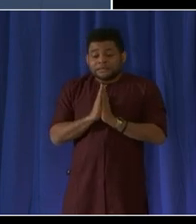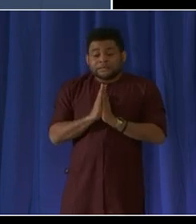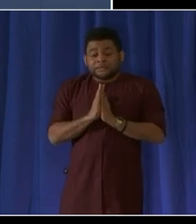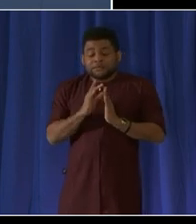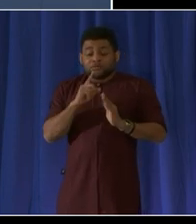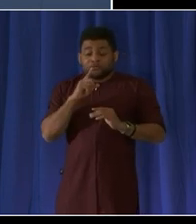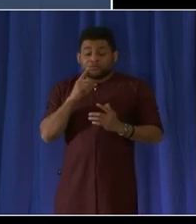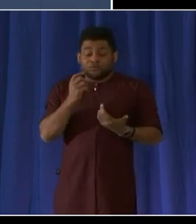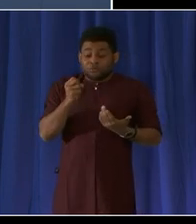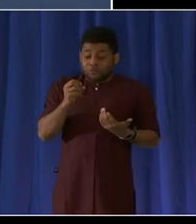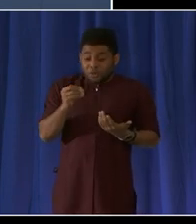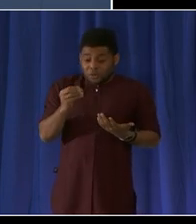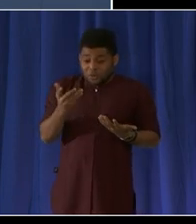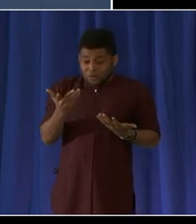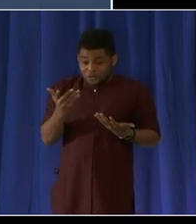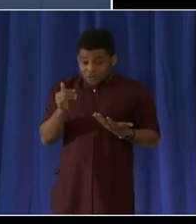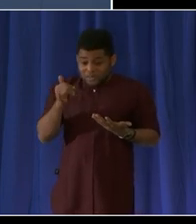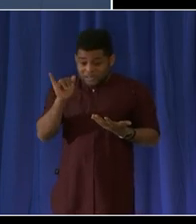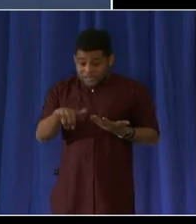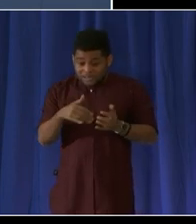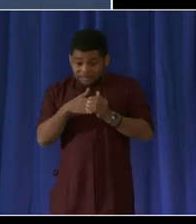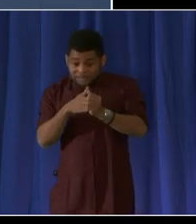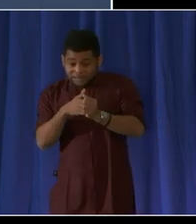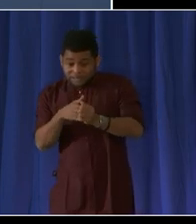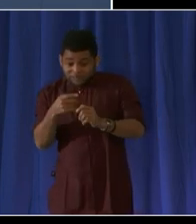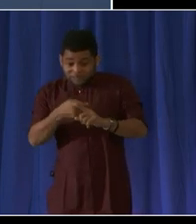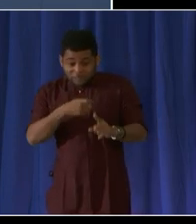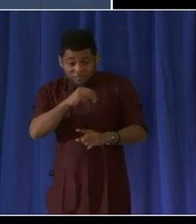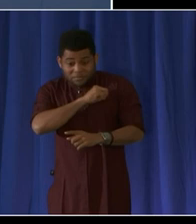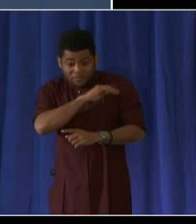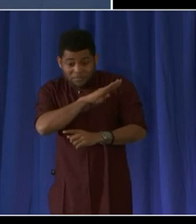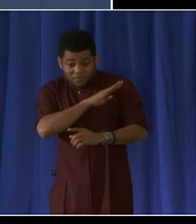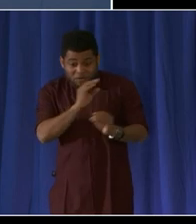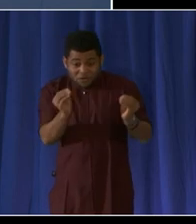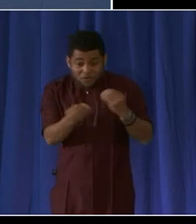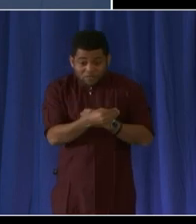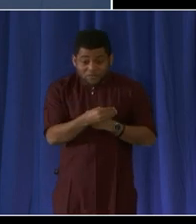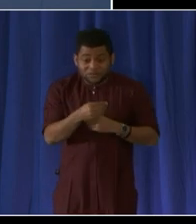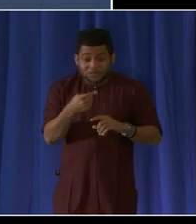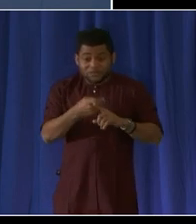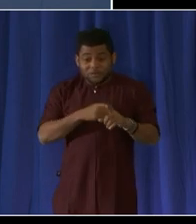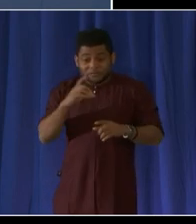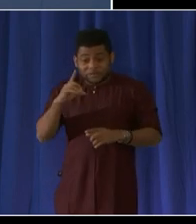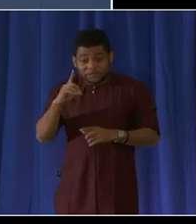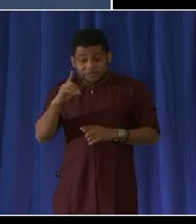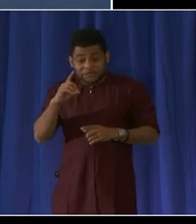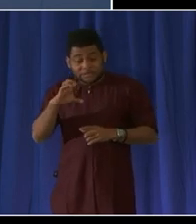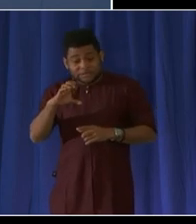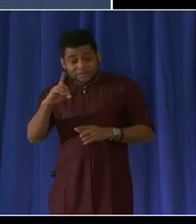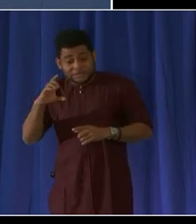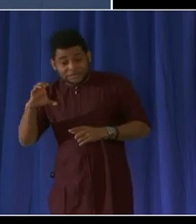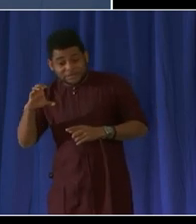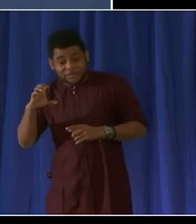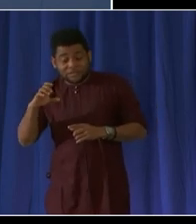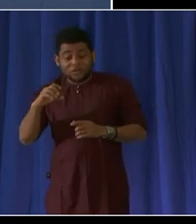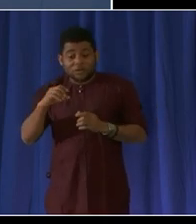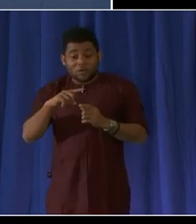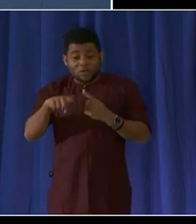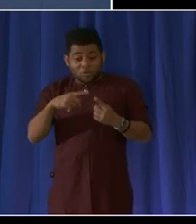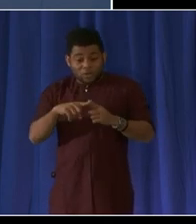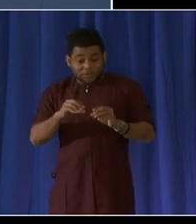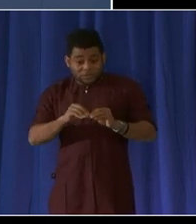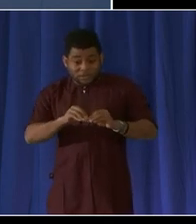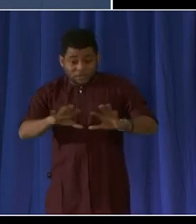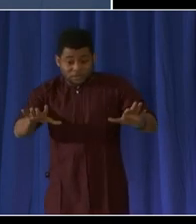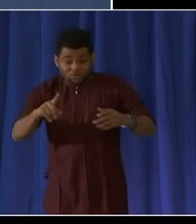the guidance that's come out of the mayor's office as well as the guidance from the CDC will actually be rolled out into schools to